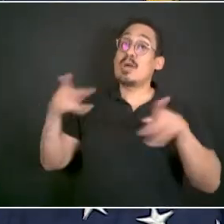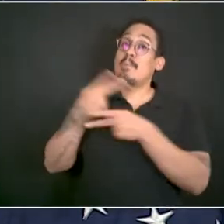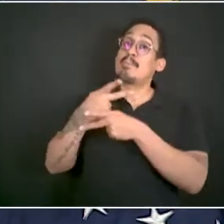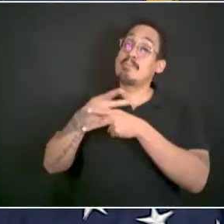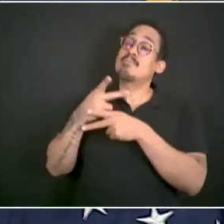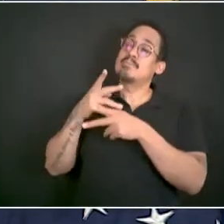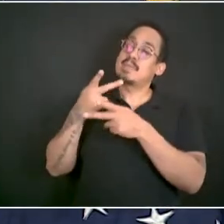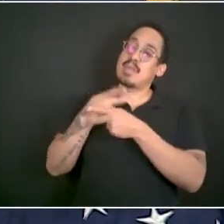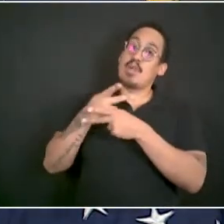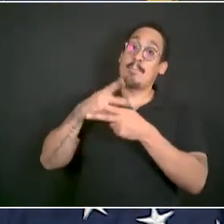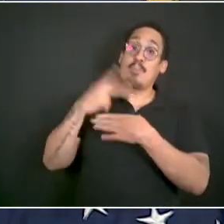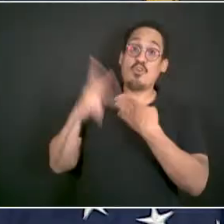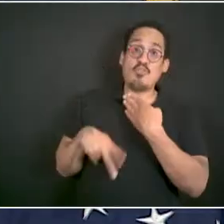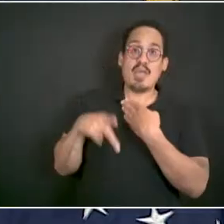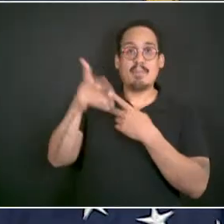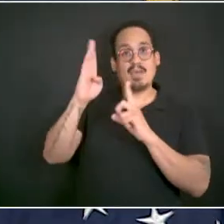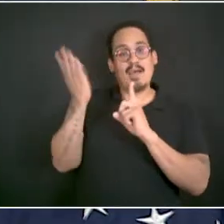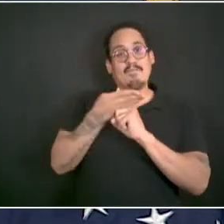people, we